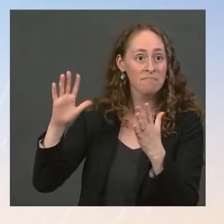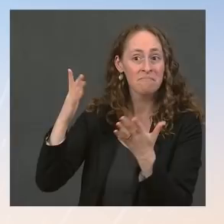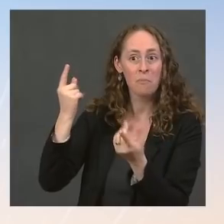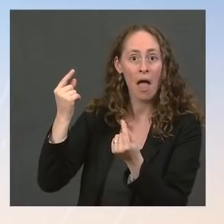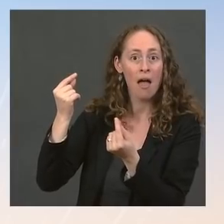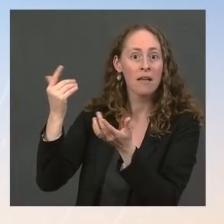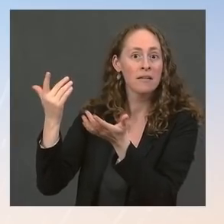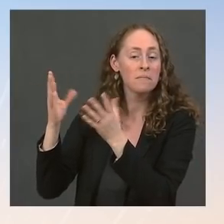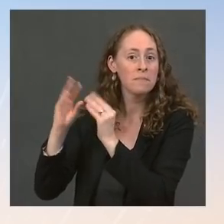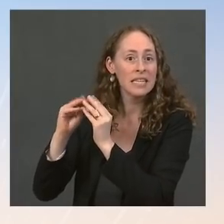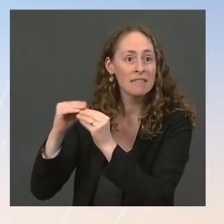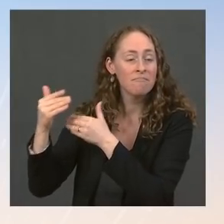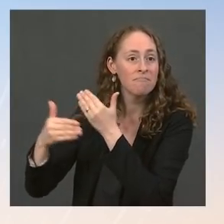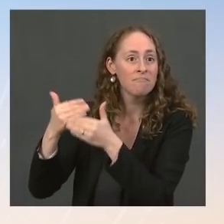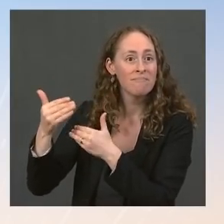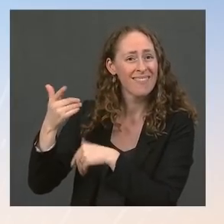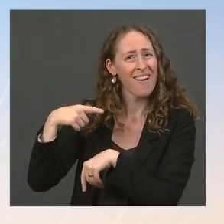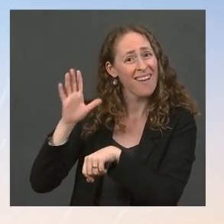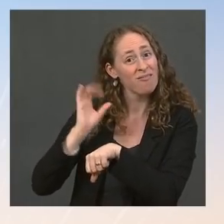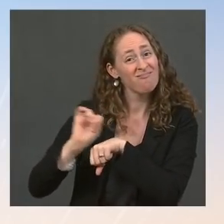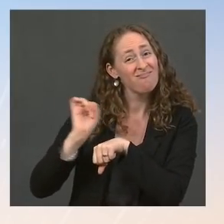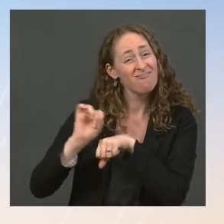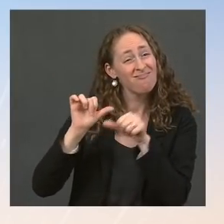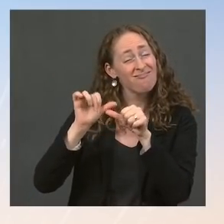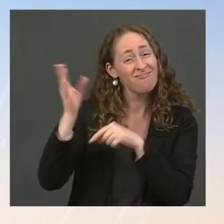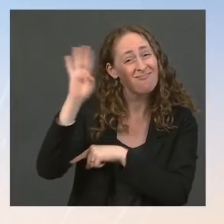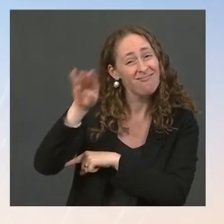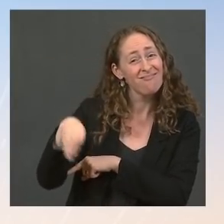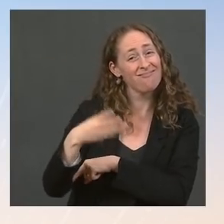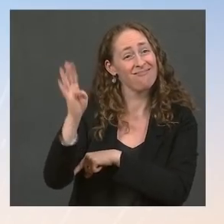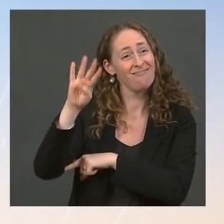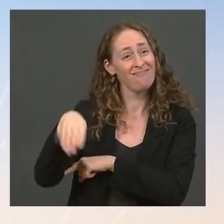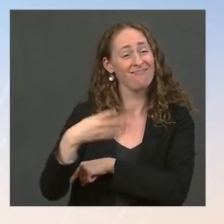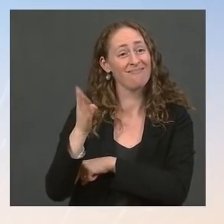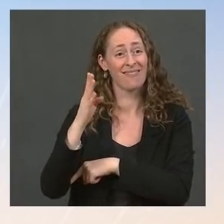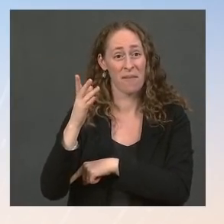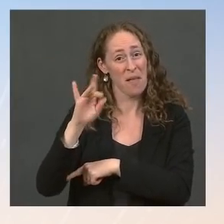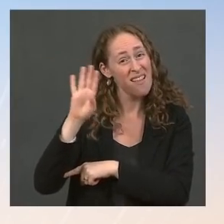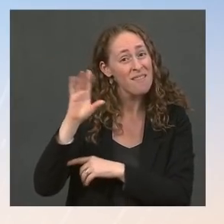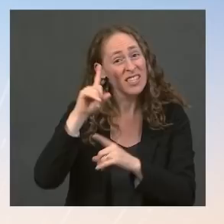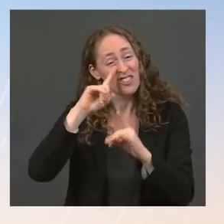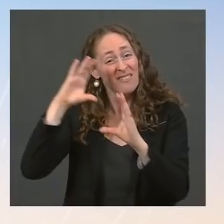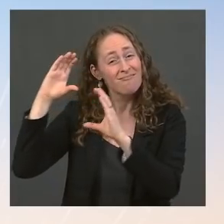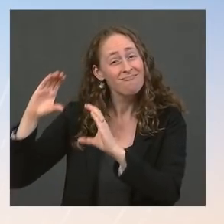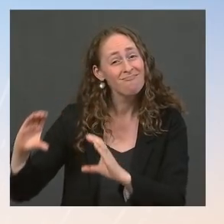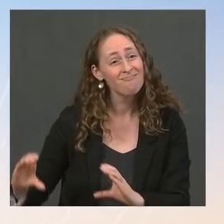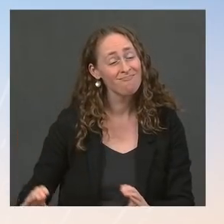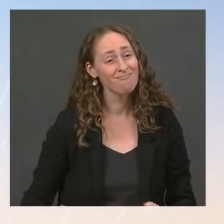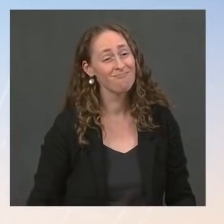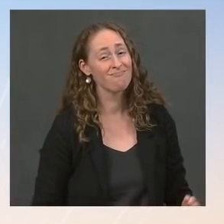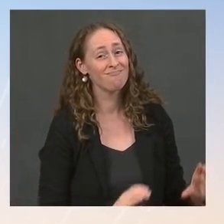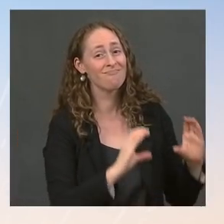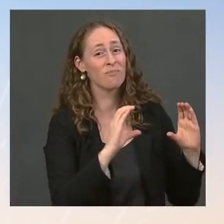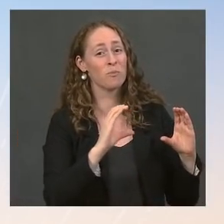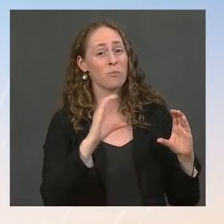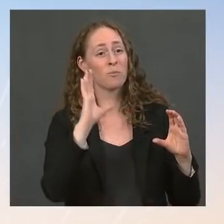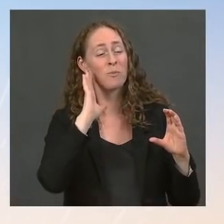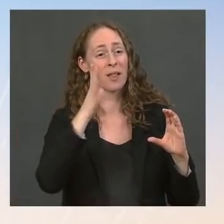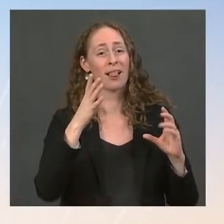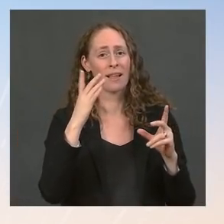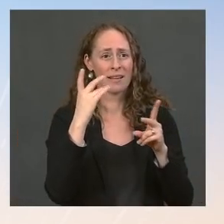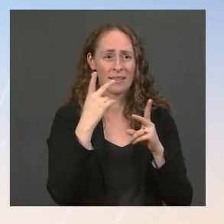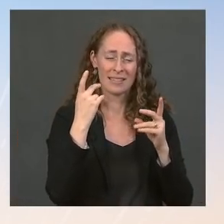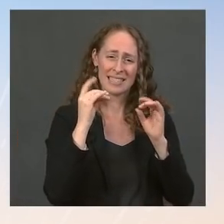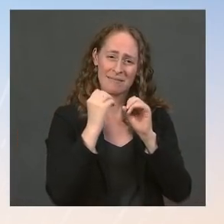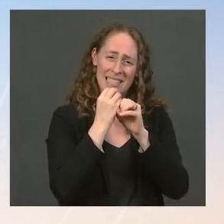be working around the clock the rest of the today, overnight, into tomorrow morning. And we're going to be working in lockstep with